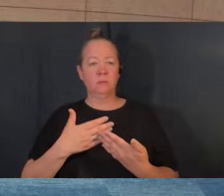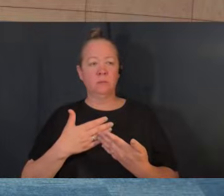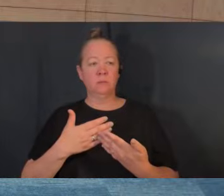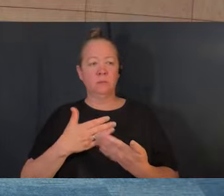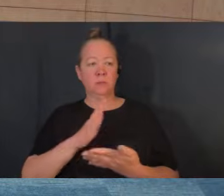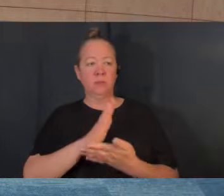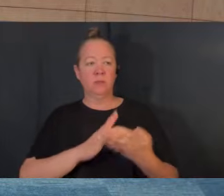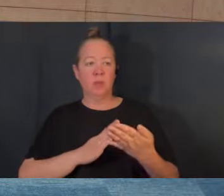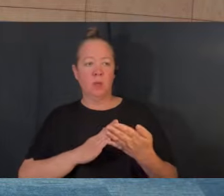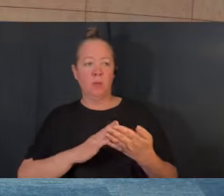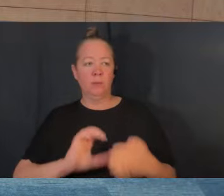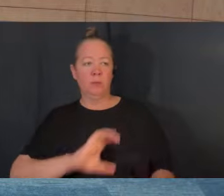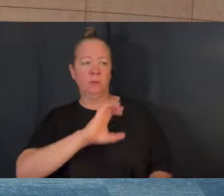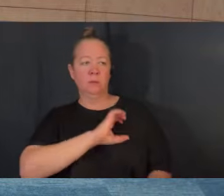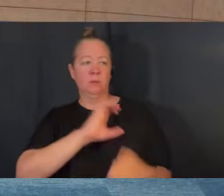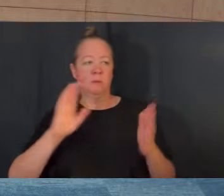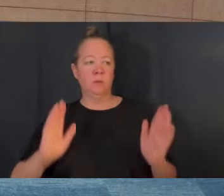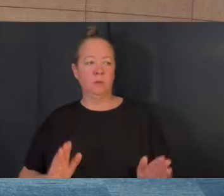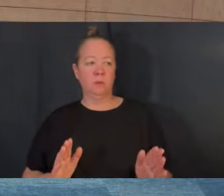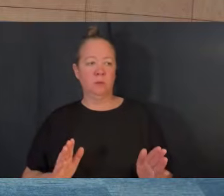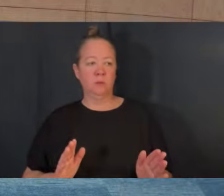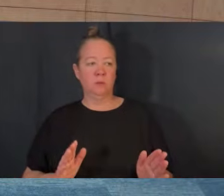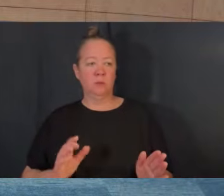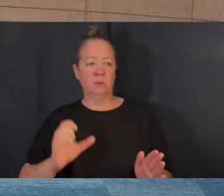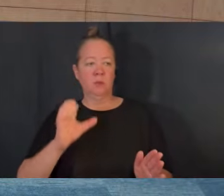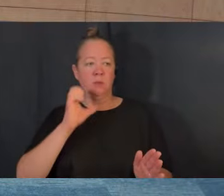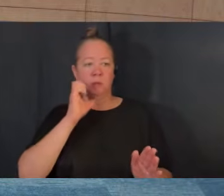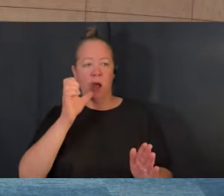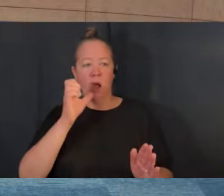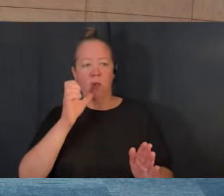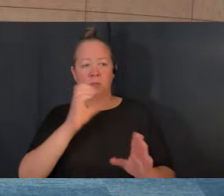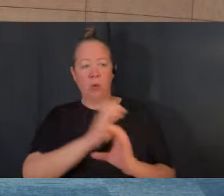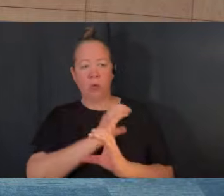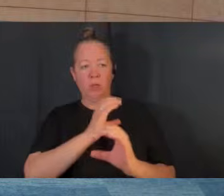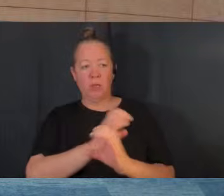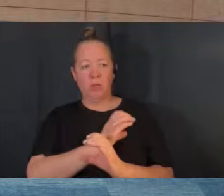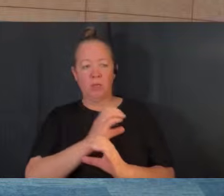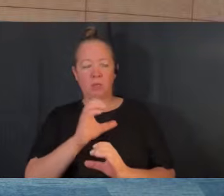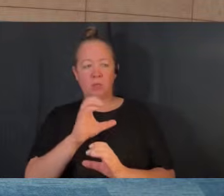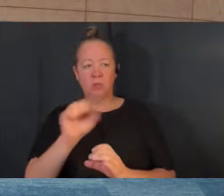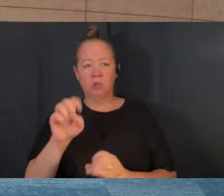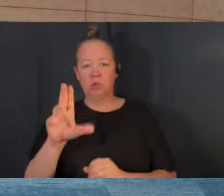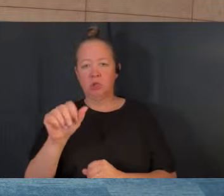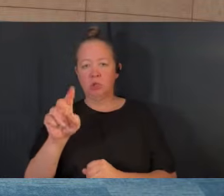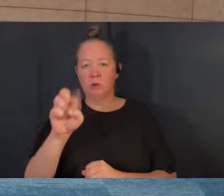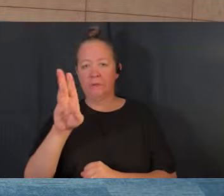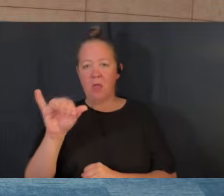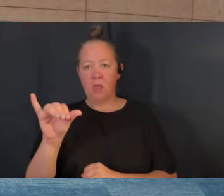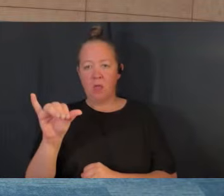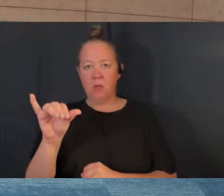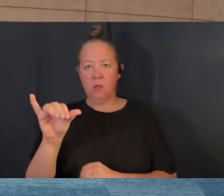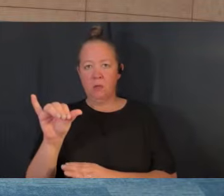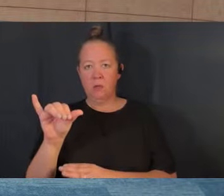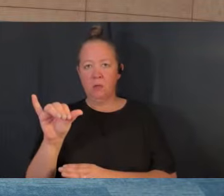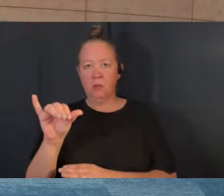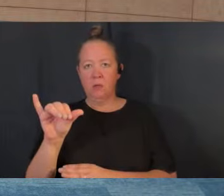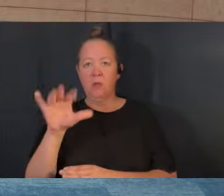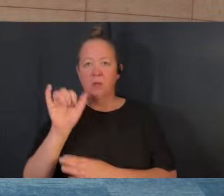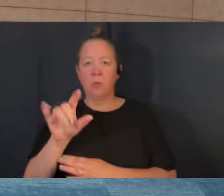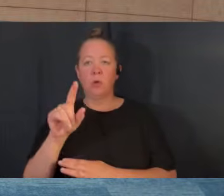survey, who were doing it under their own calculations. And that survey has changed a couple of